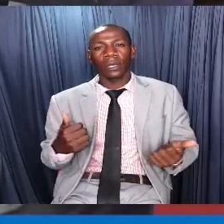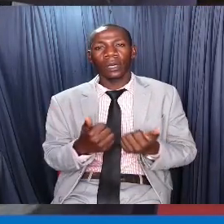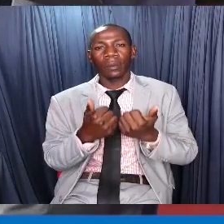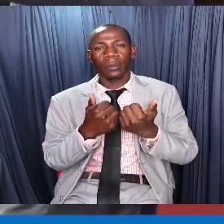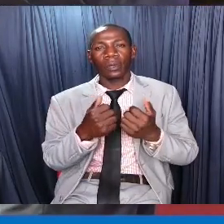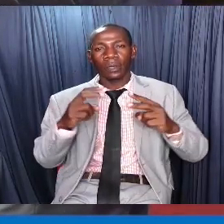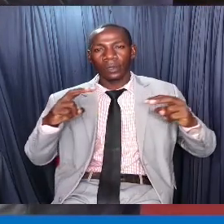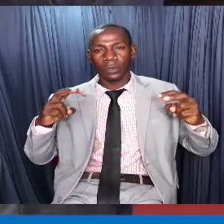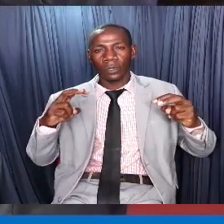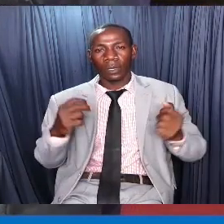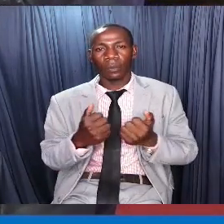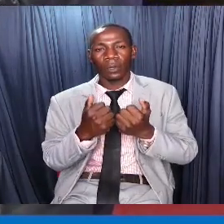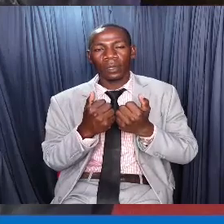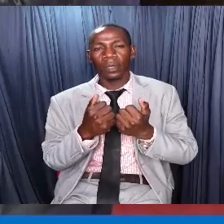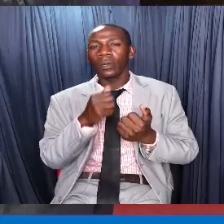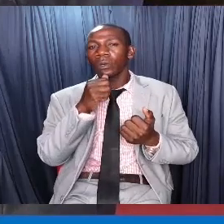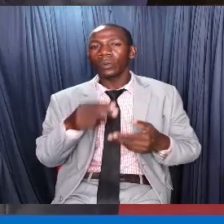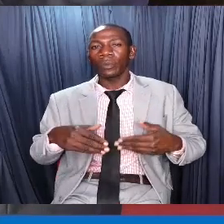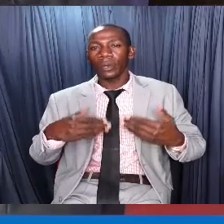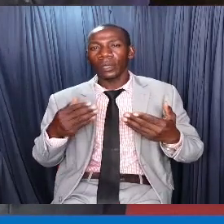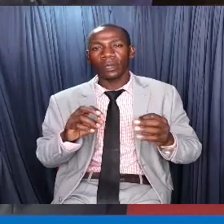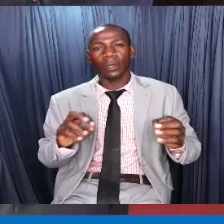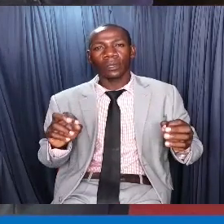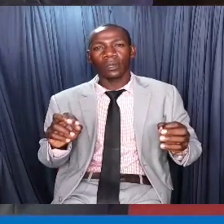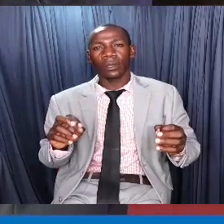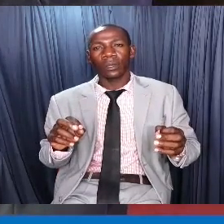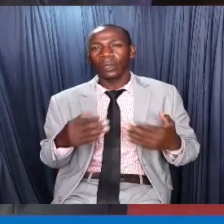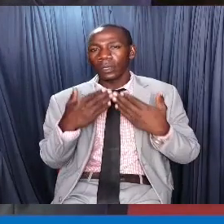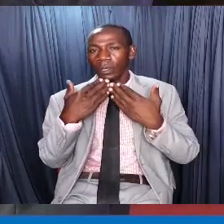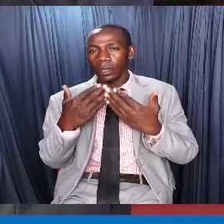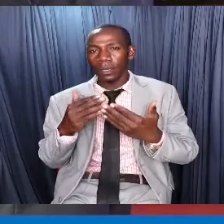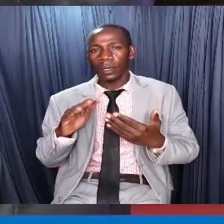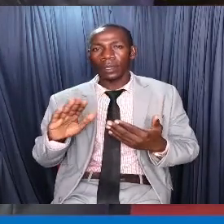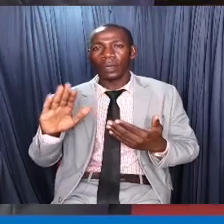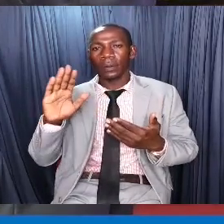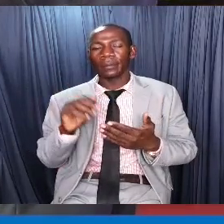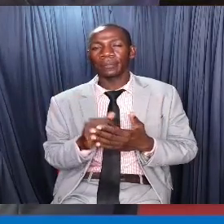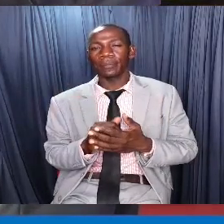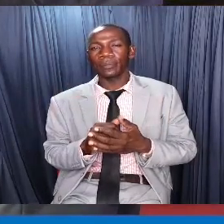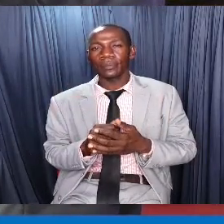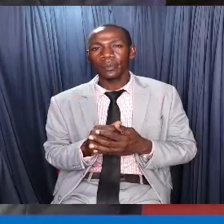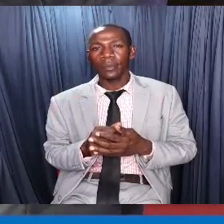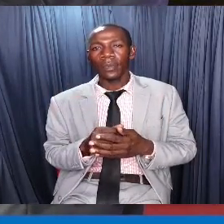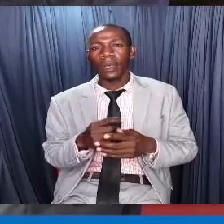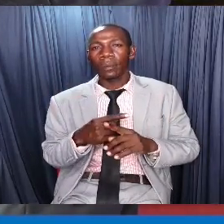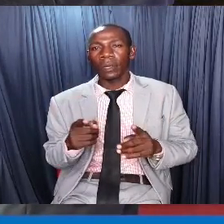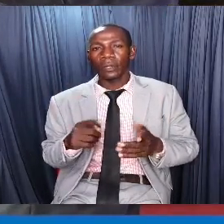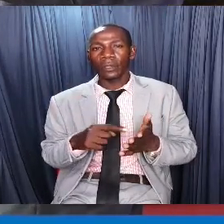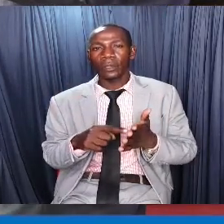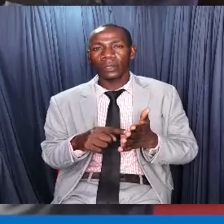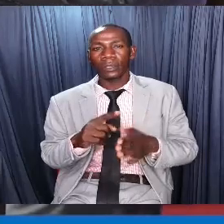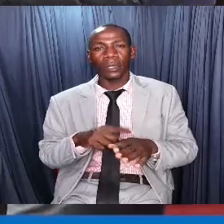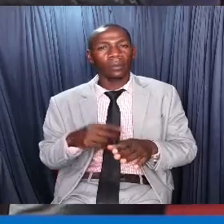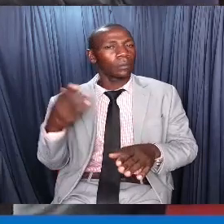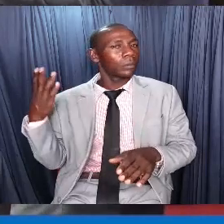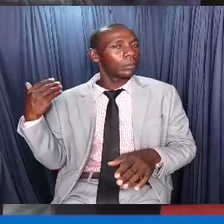have issues done to them. It's only that they don't feedback. Shukrani zao. Their gratitude. Lakini wakati ule, but